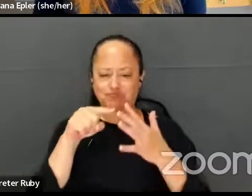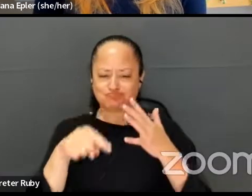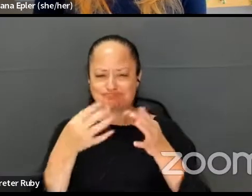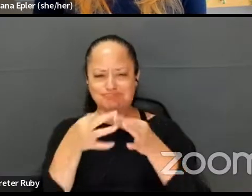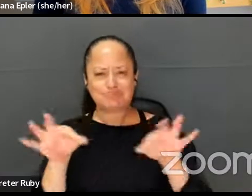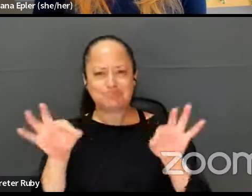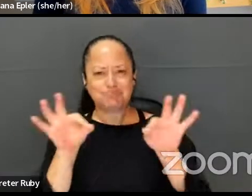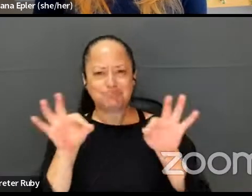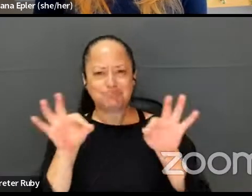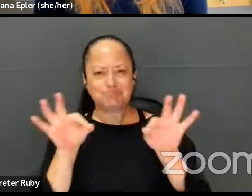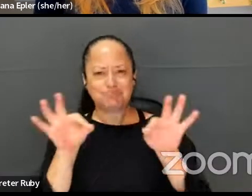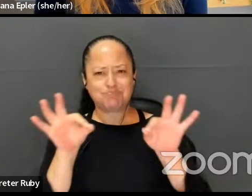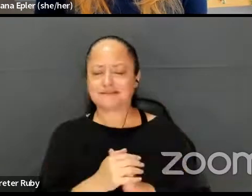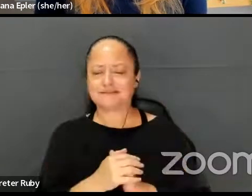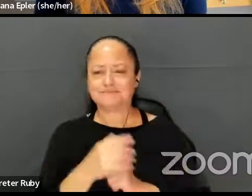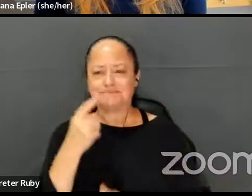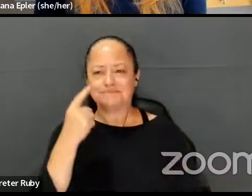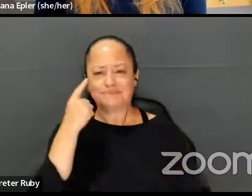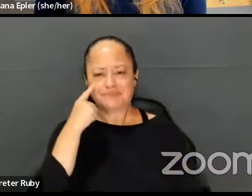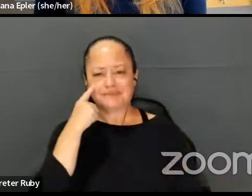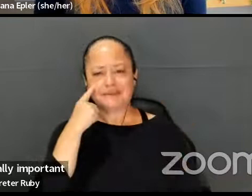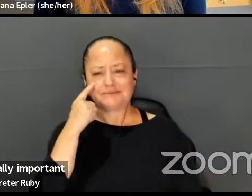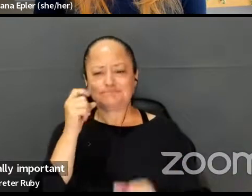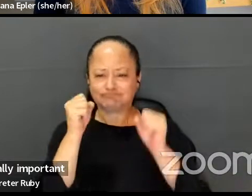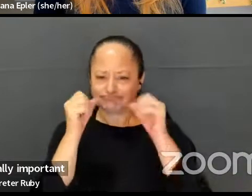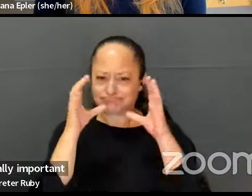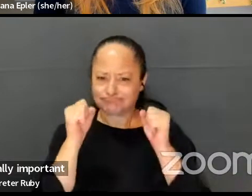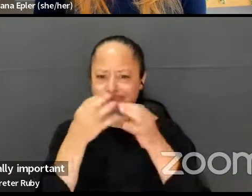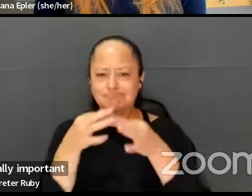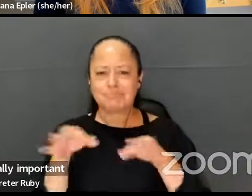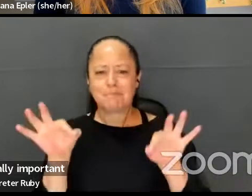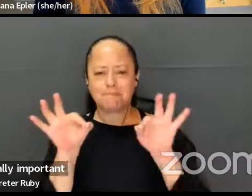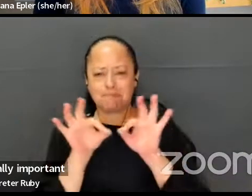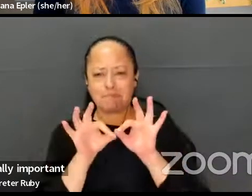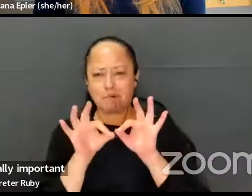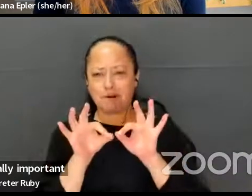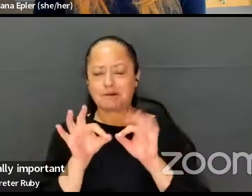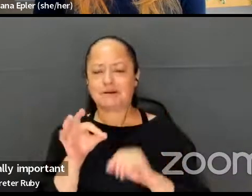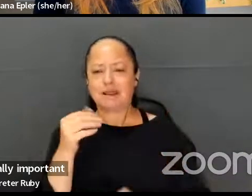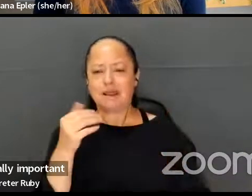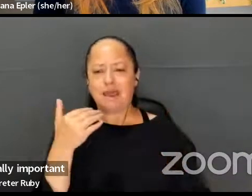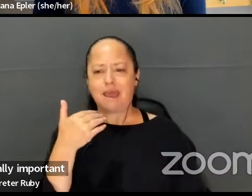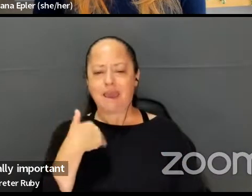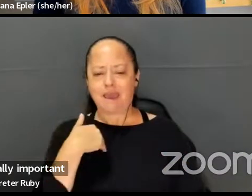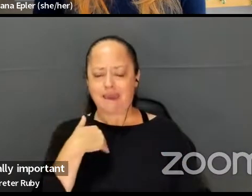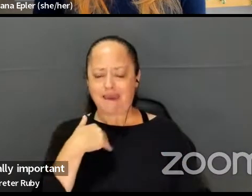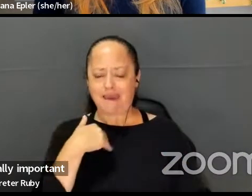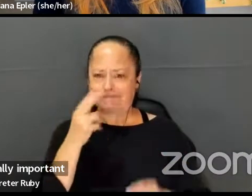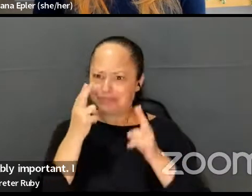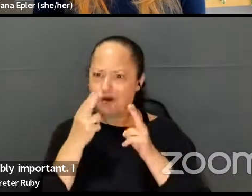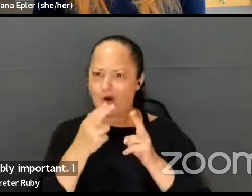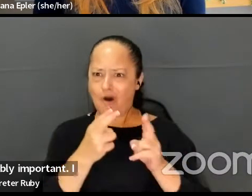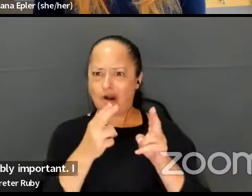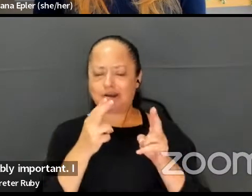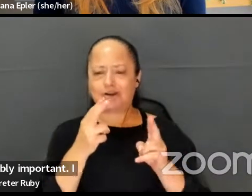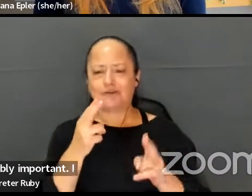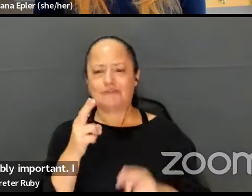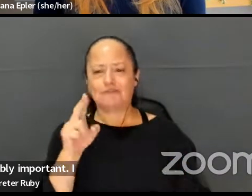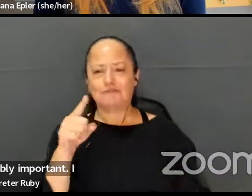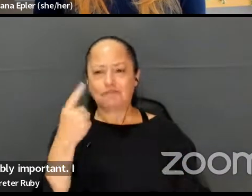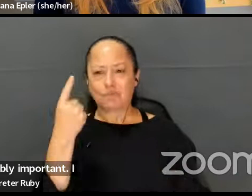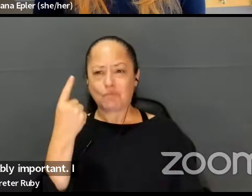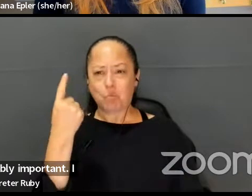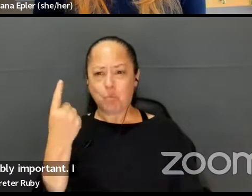things. I think that they're still incredibly important, and I have the enormous honor of being one of